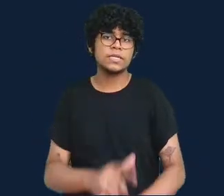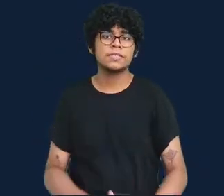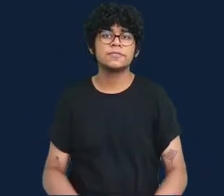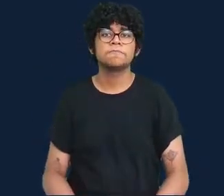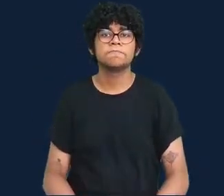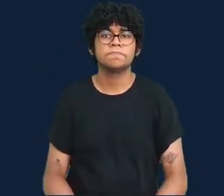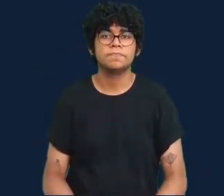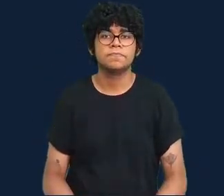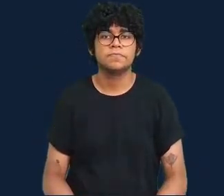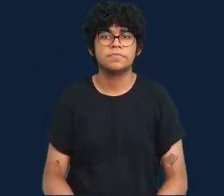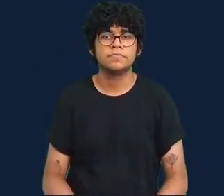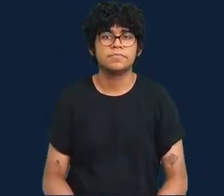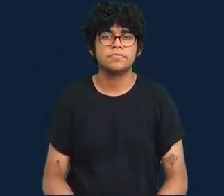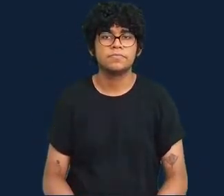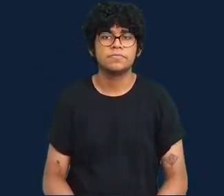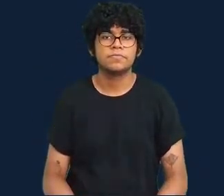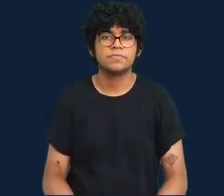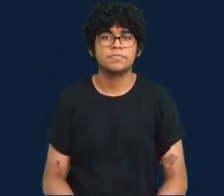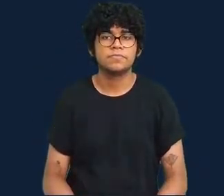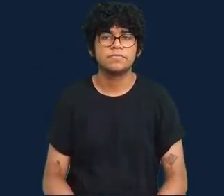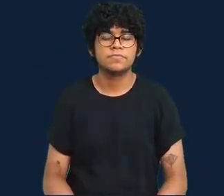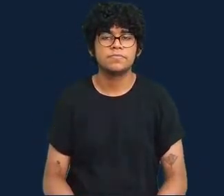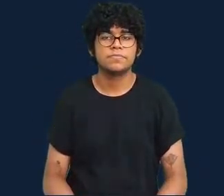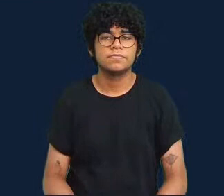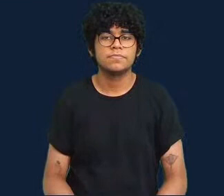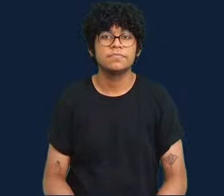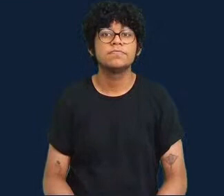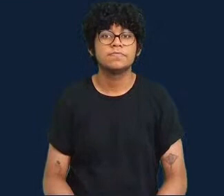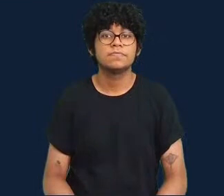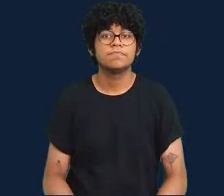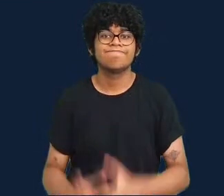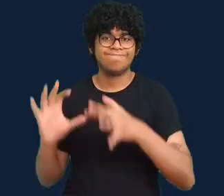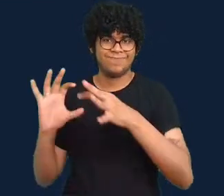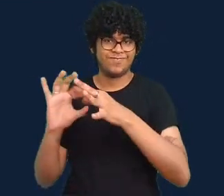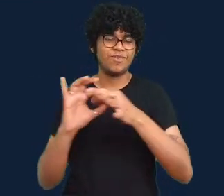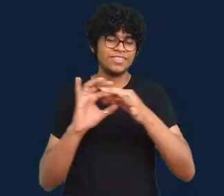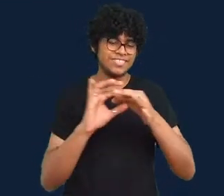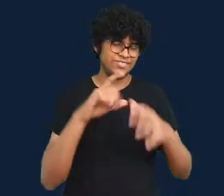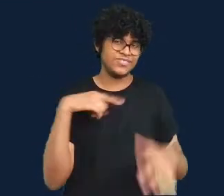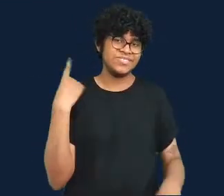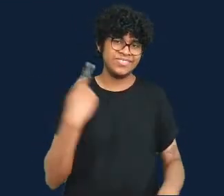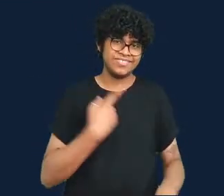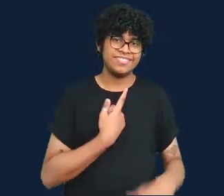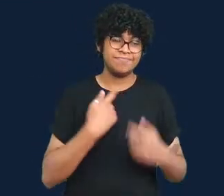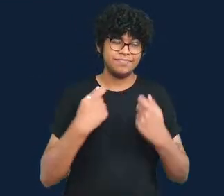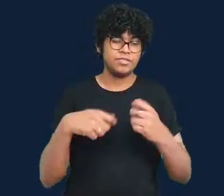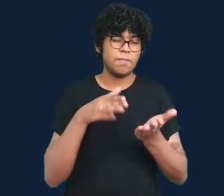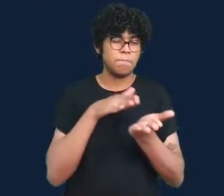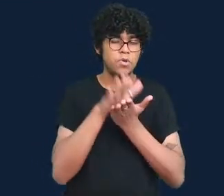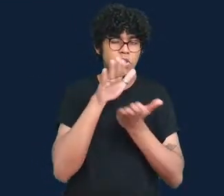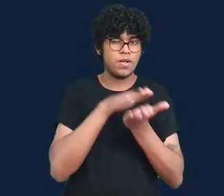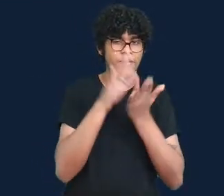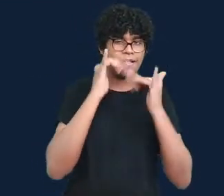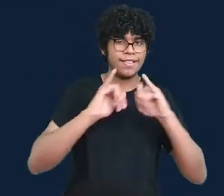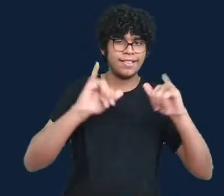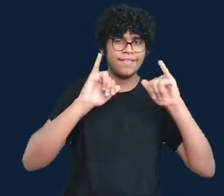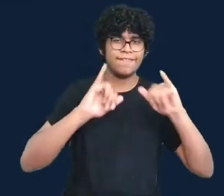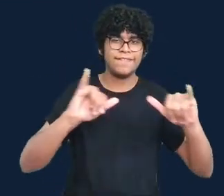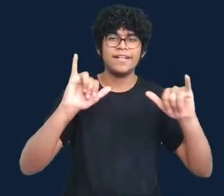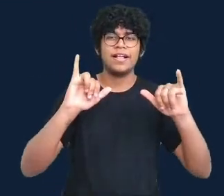in our context, we had to publish the other respiratory because we didn't have